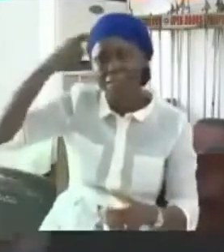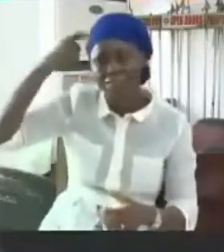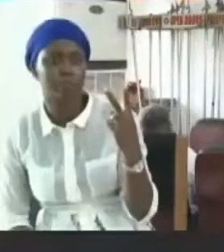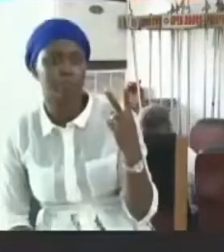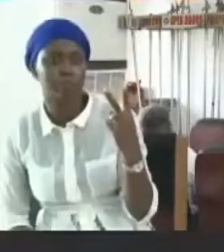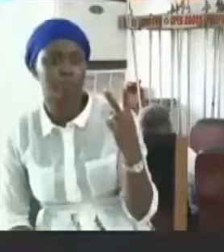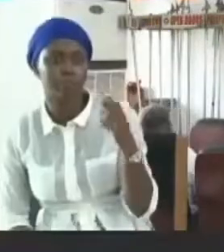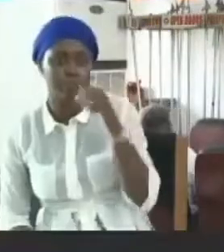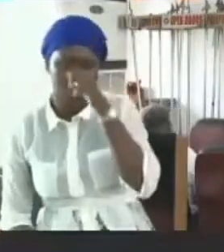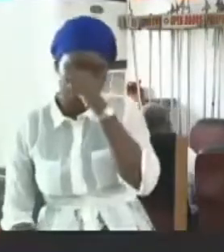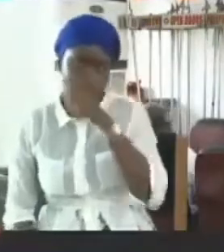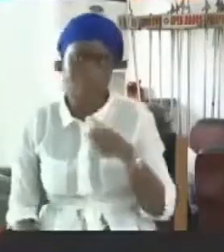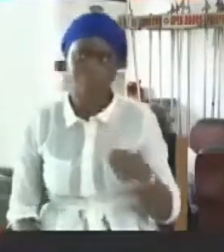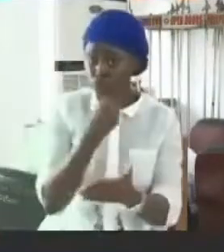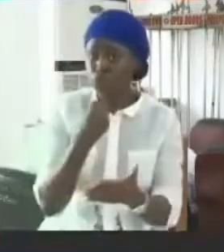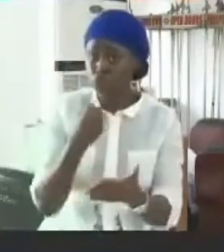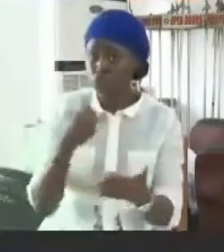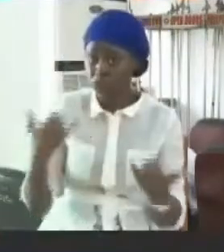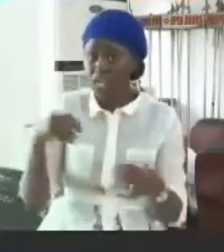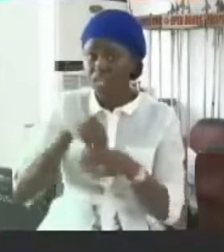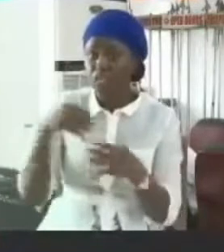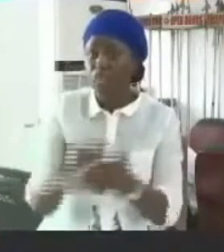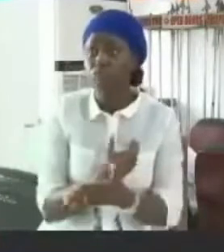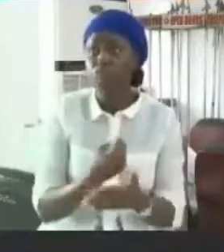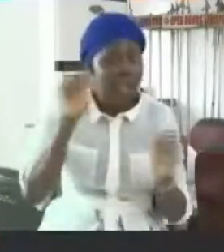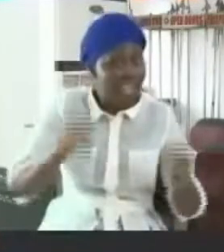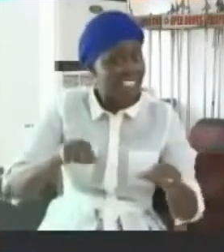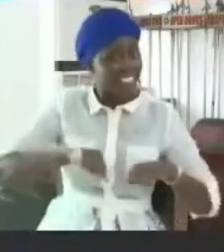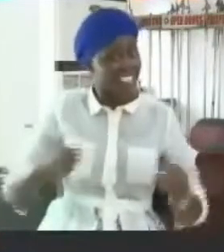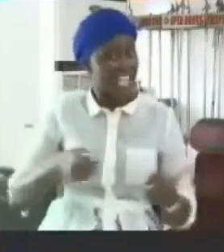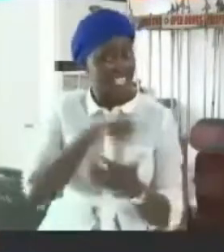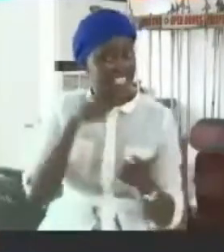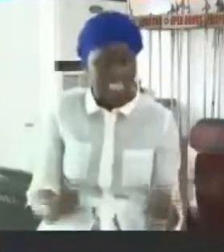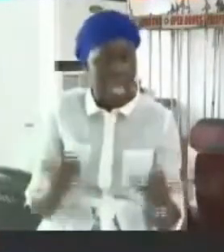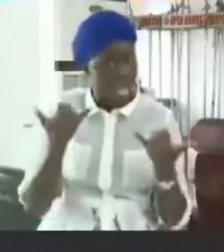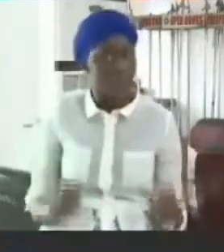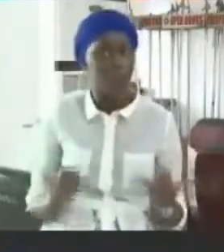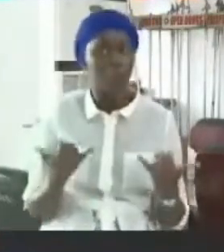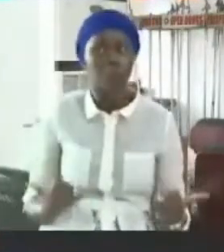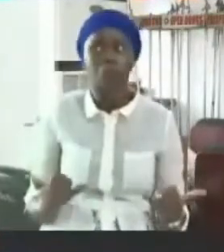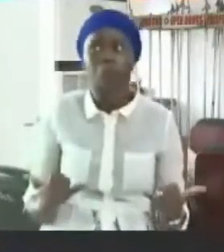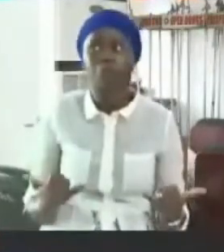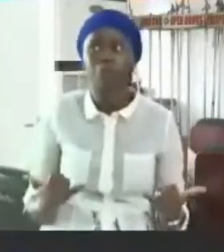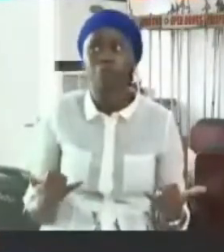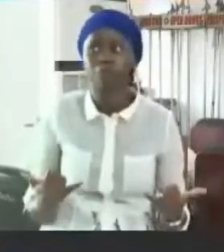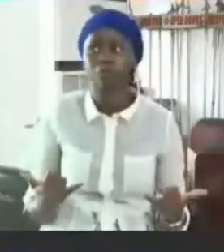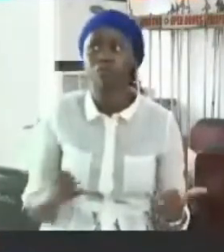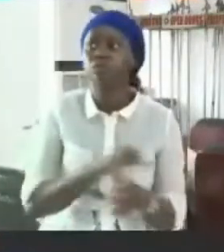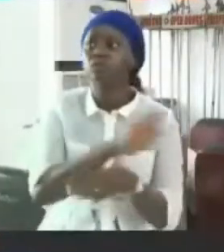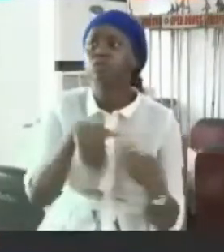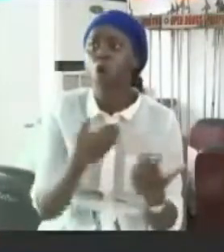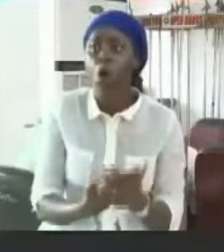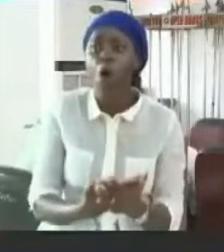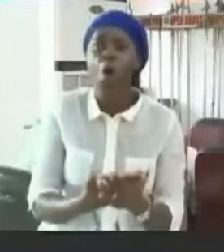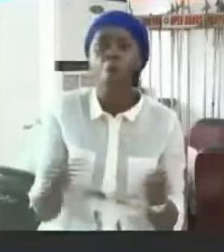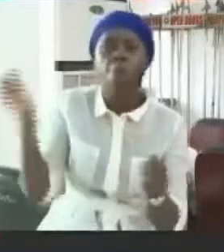two, it is in the news, and nobody has denied it, that as of now, more than